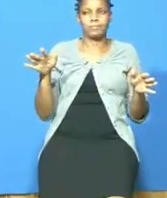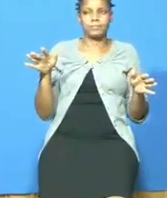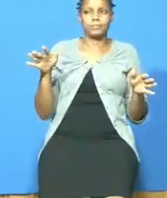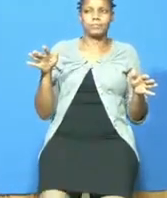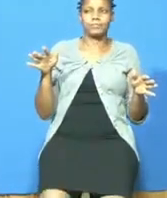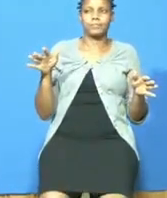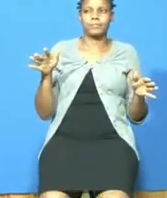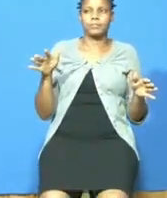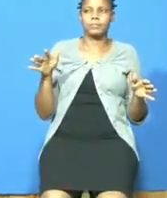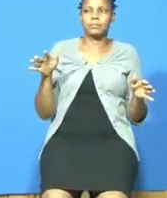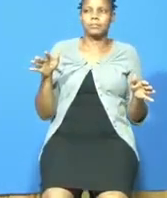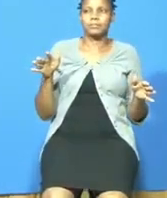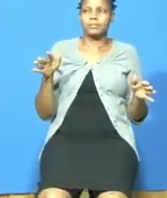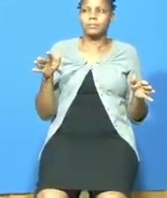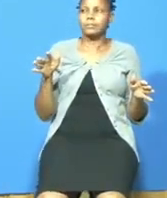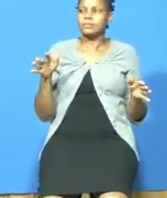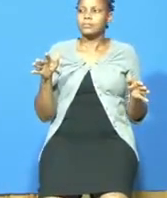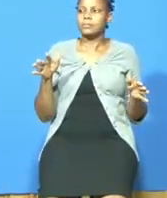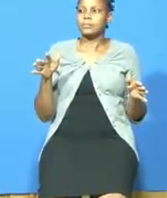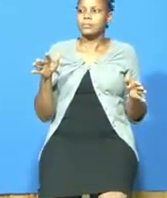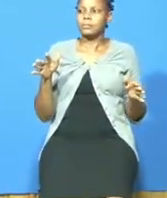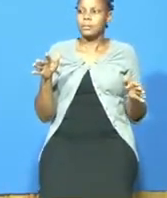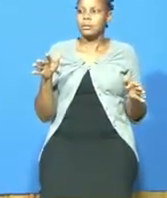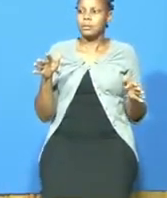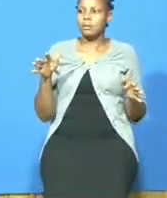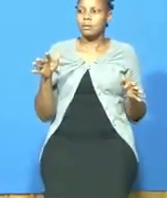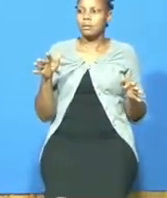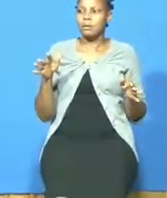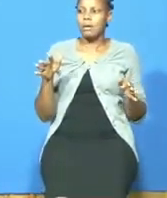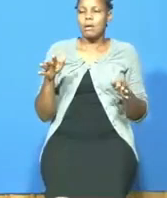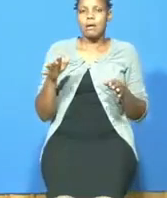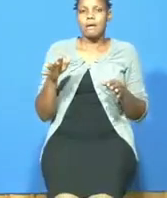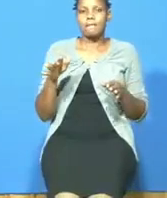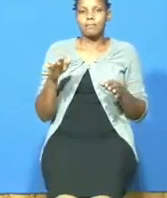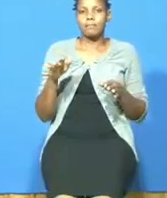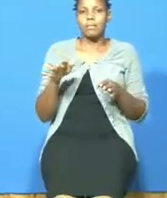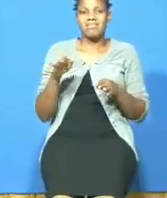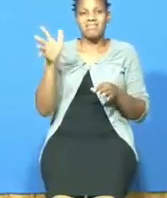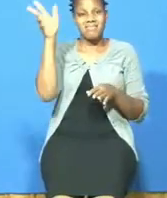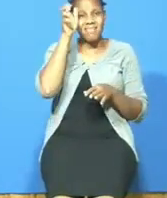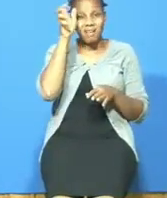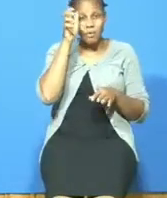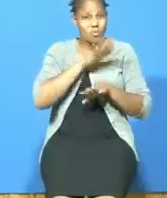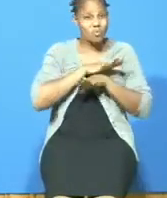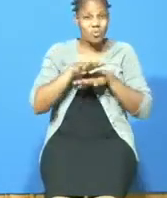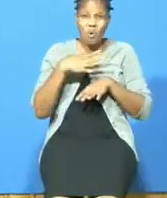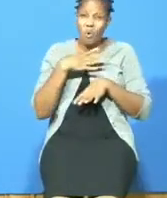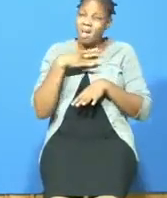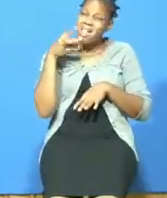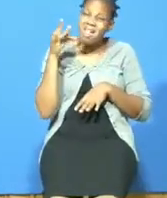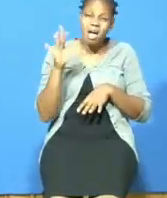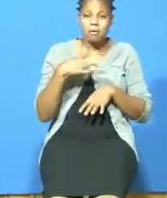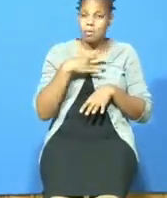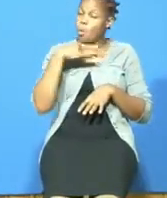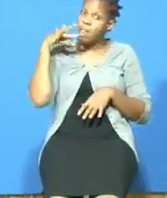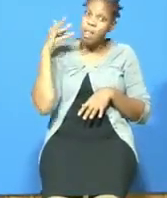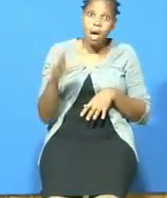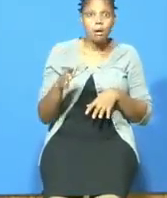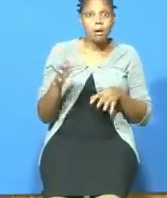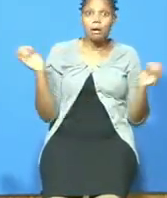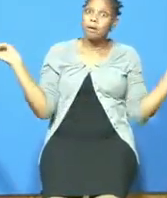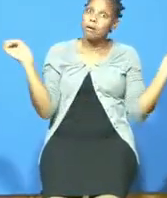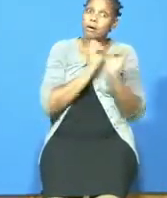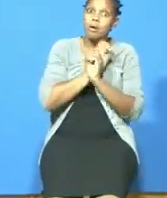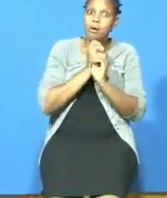God's creation. The devil doesn't like a bone in you. The devil wants